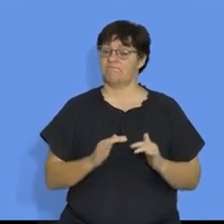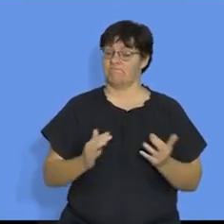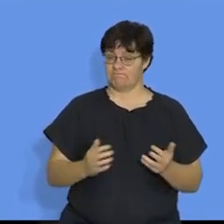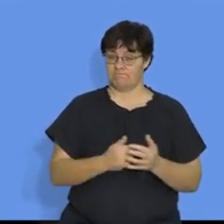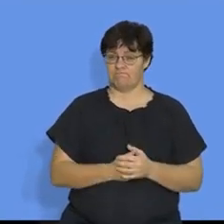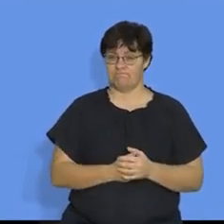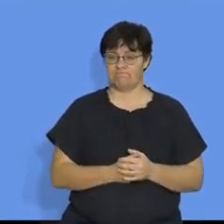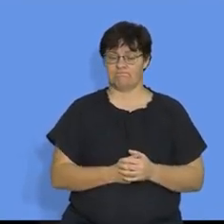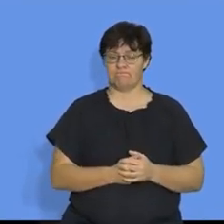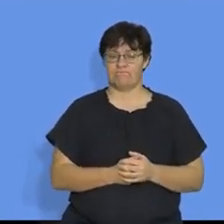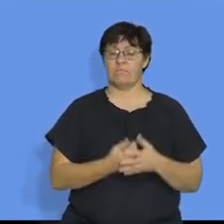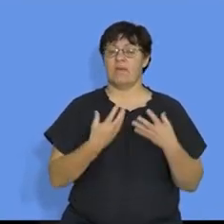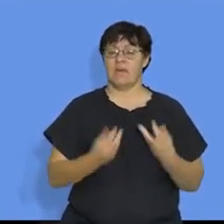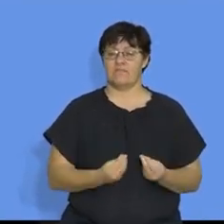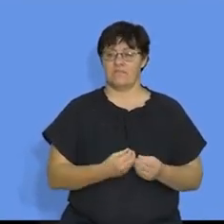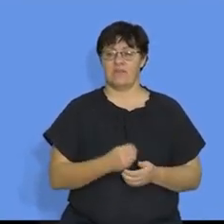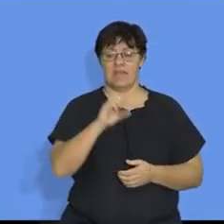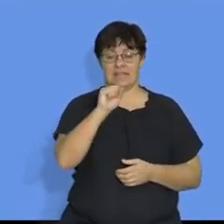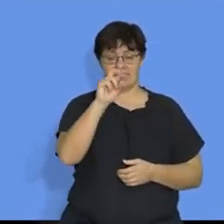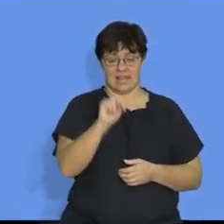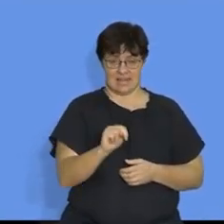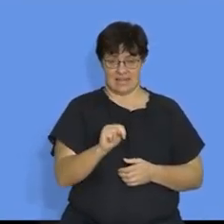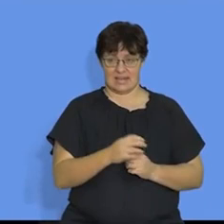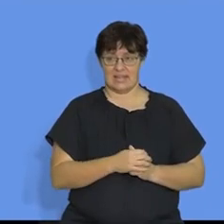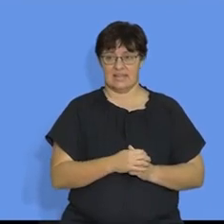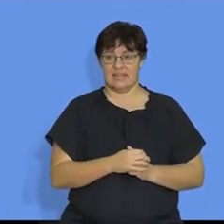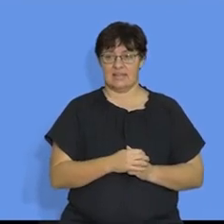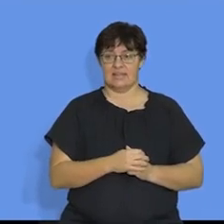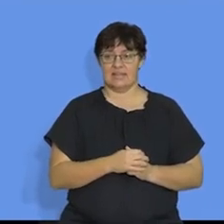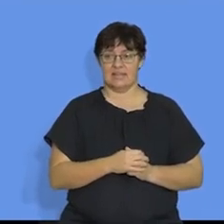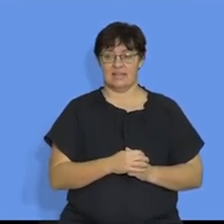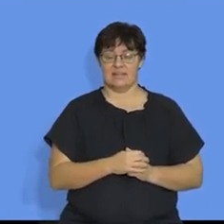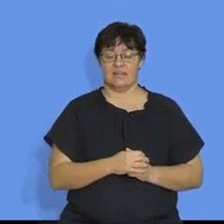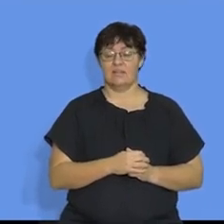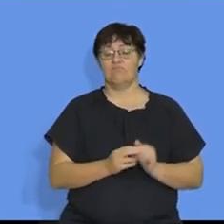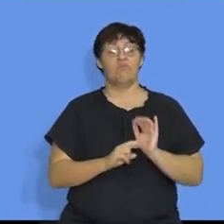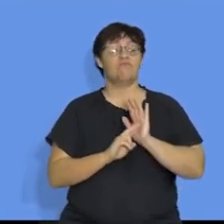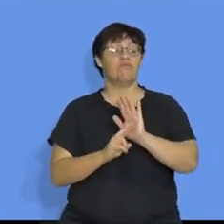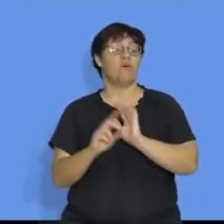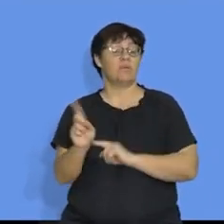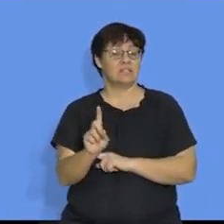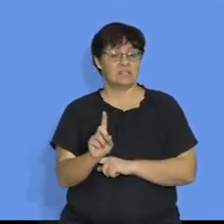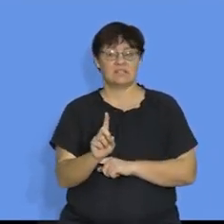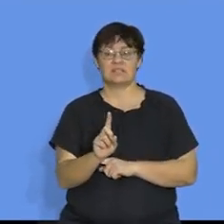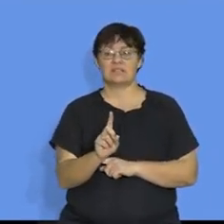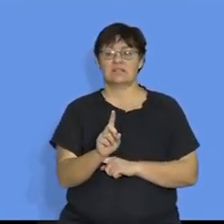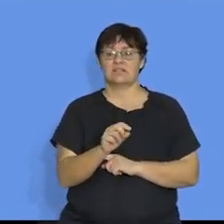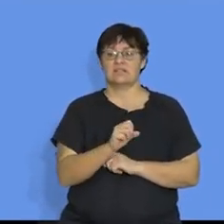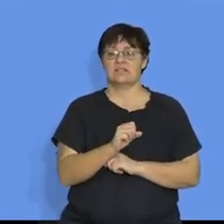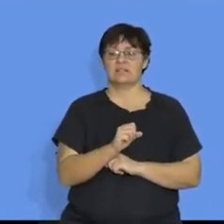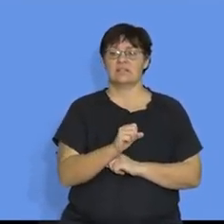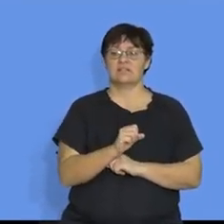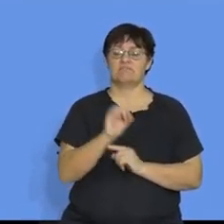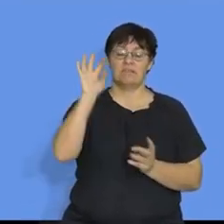So, when I have Sn, please note that Sn refers to the sum or